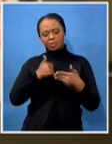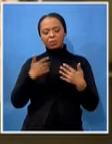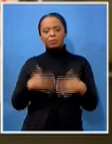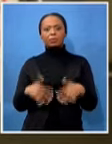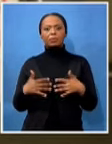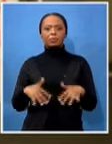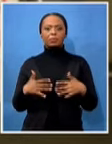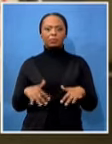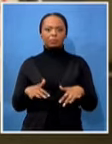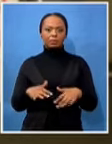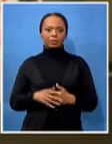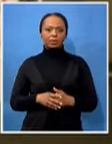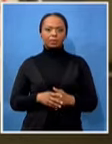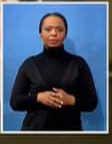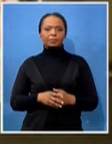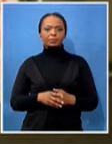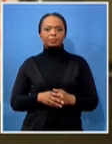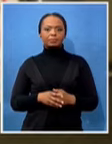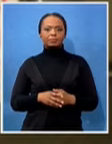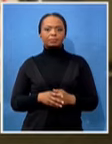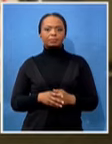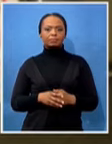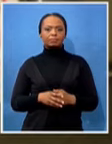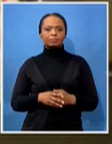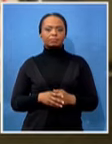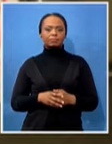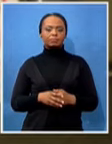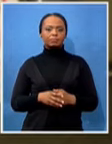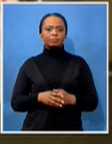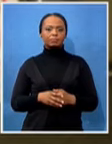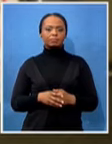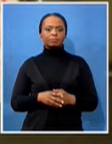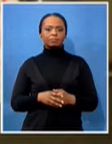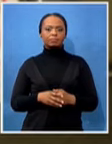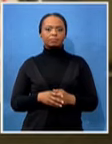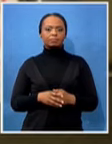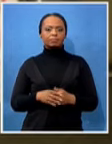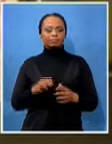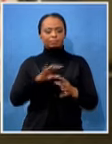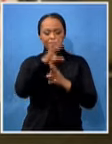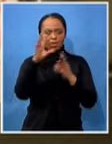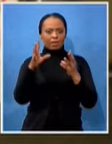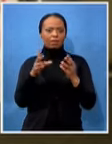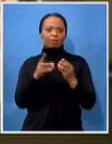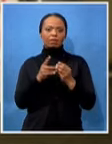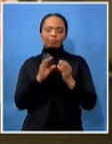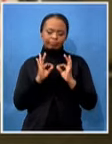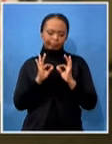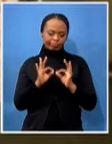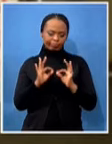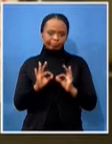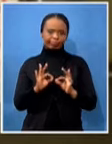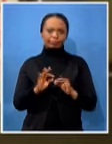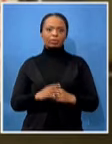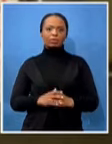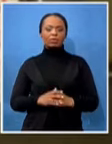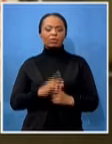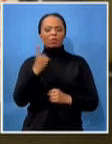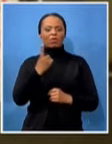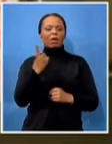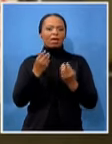make sure that we are able to cover, this aspect. So this is one of the things that we want to do, that we completely make sure